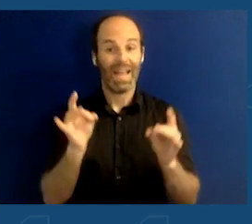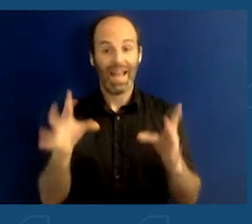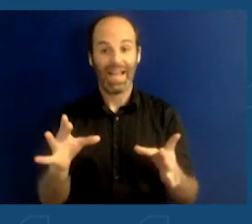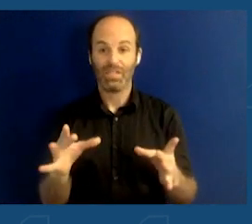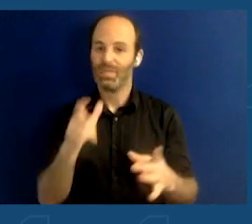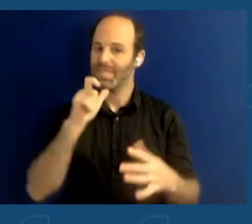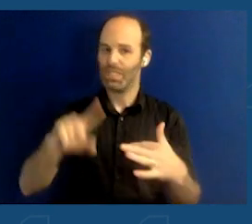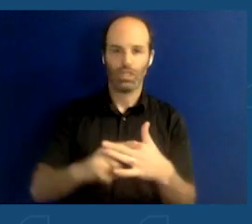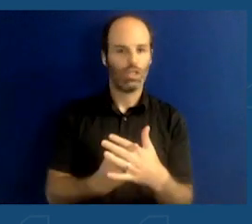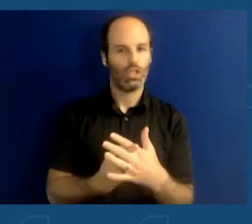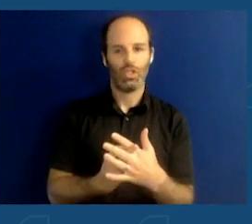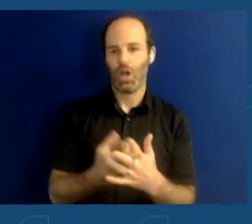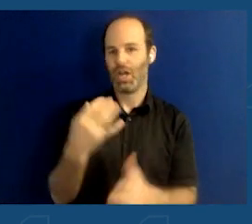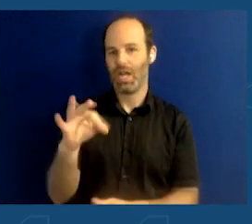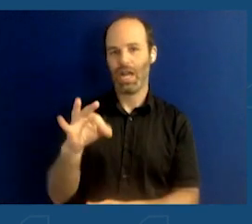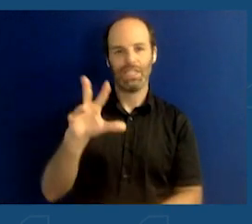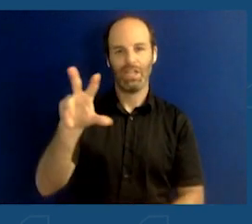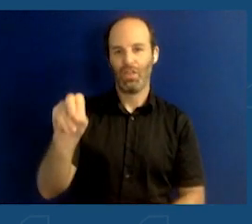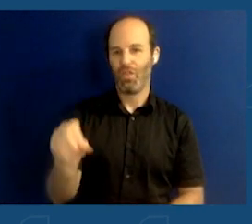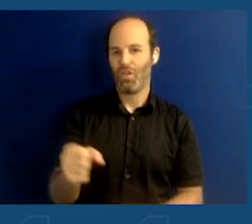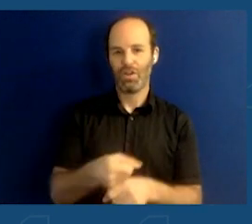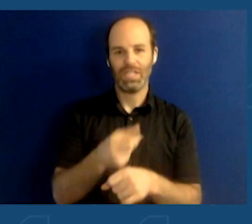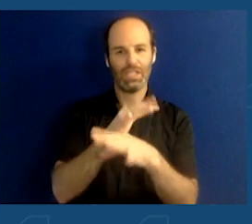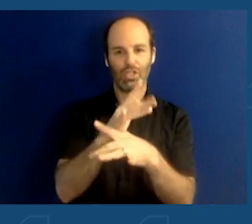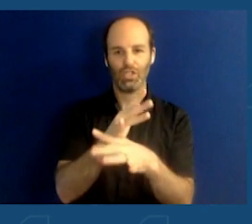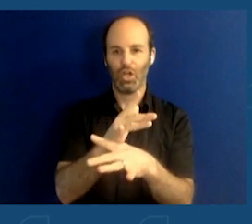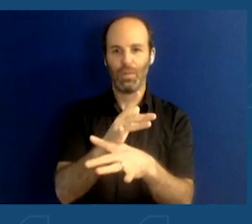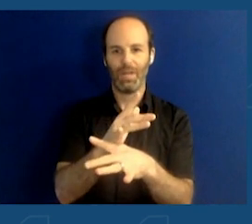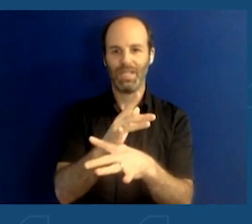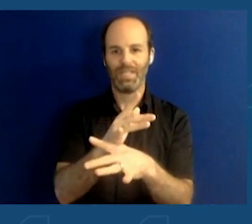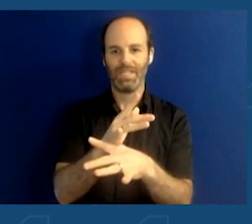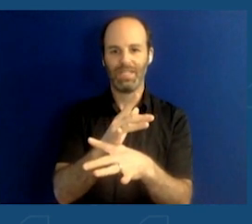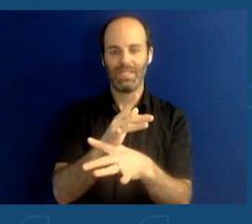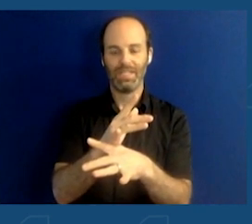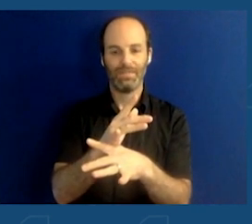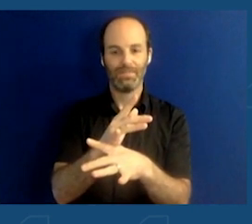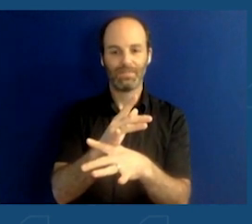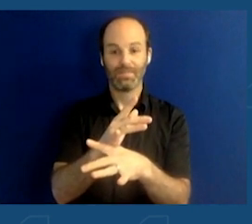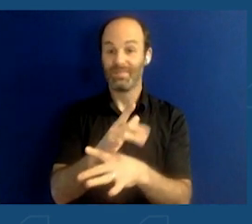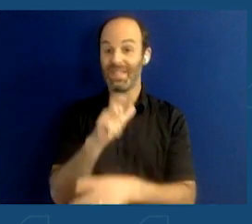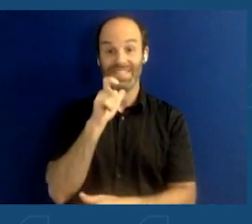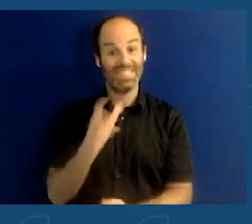the 1930s any more than it ended